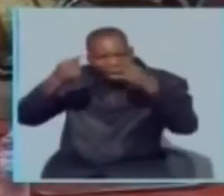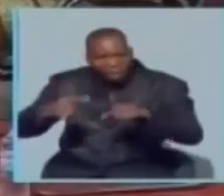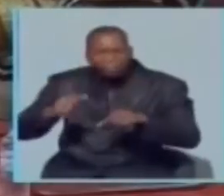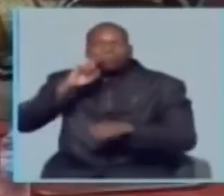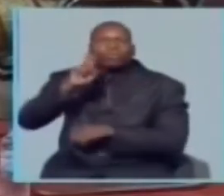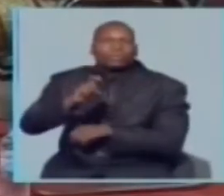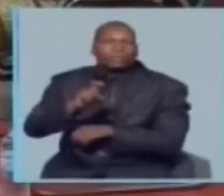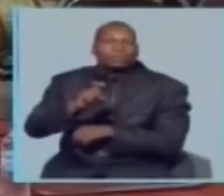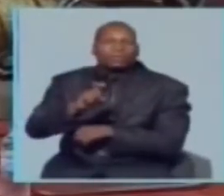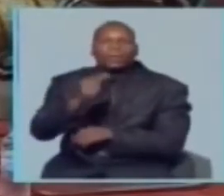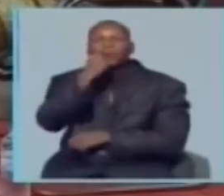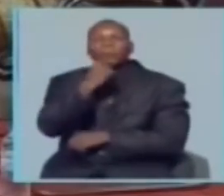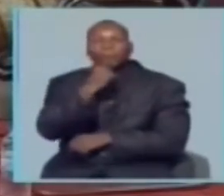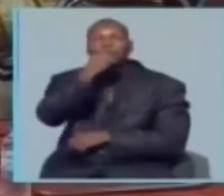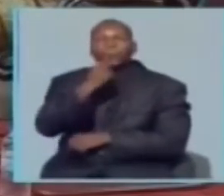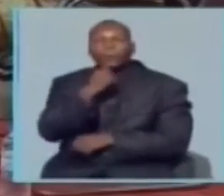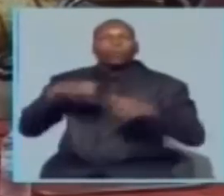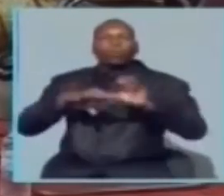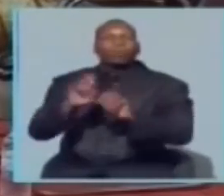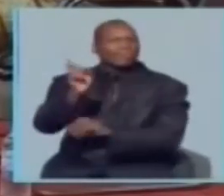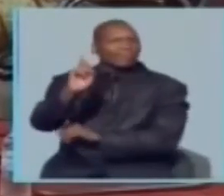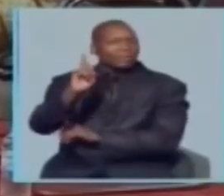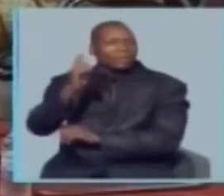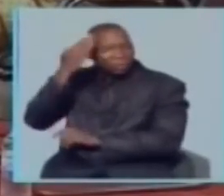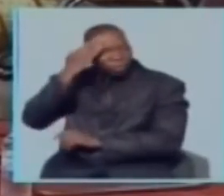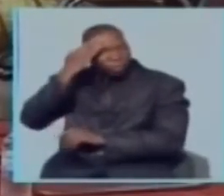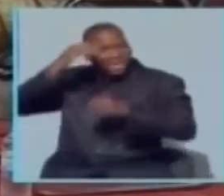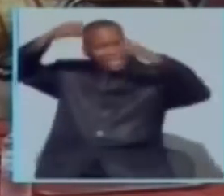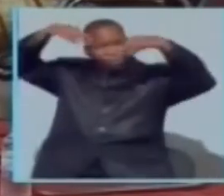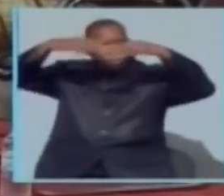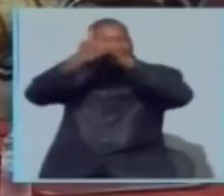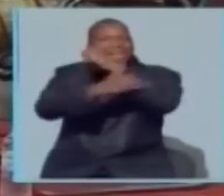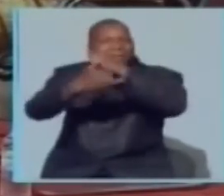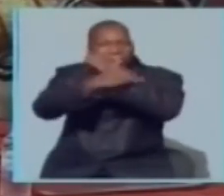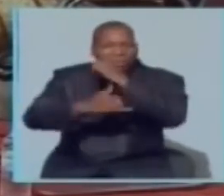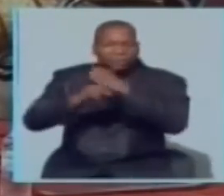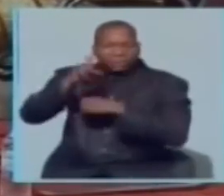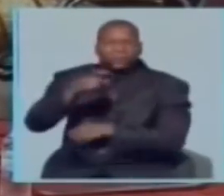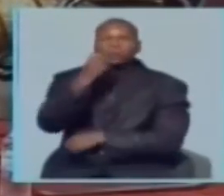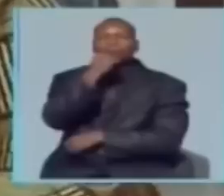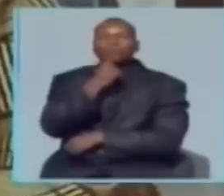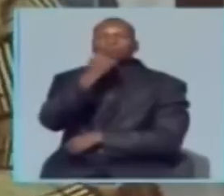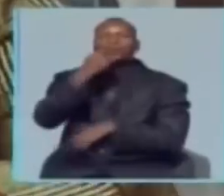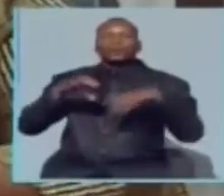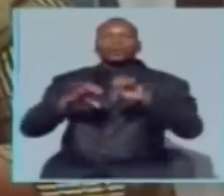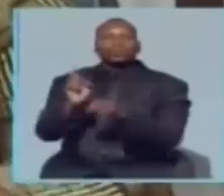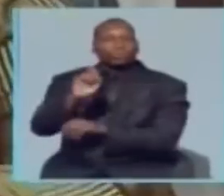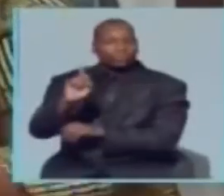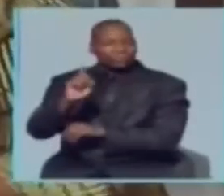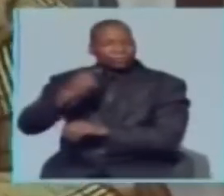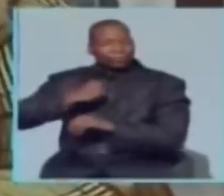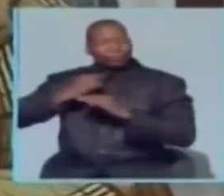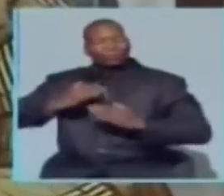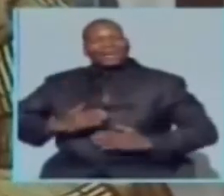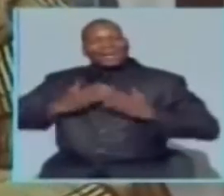know, we can't just keep talking. We know the country needs the power, so we can't just keep talking. And I am quite happy at the pace